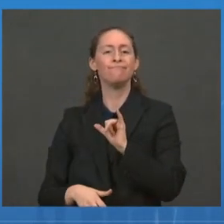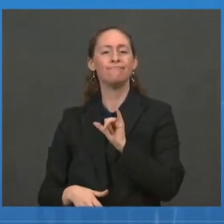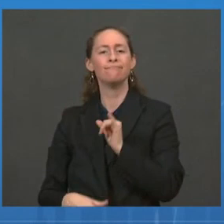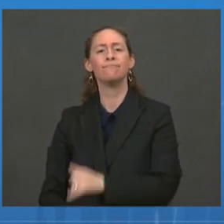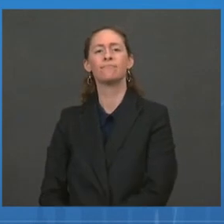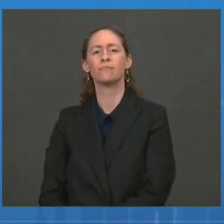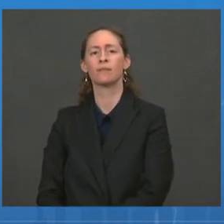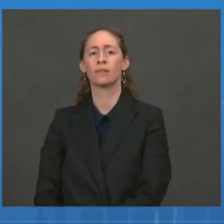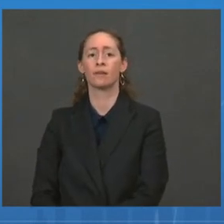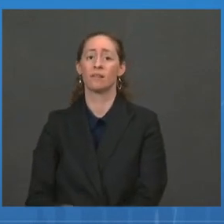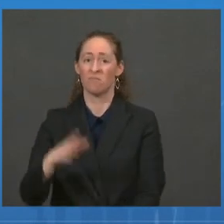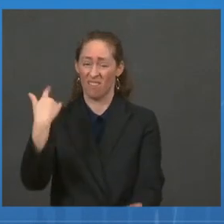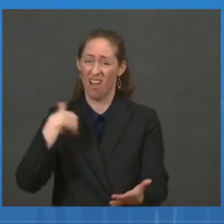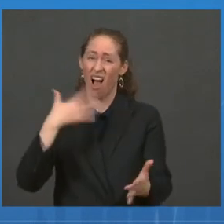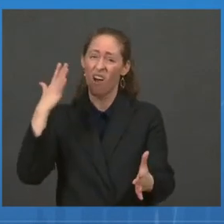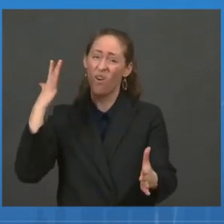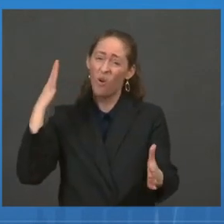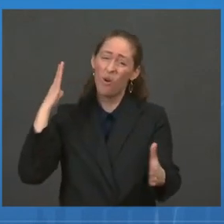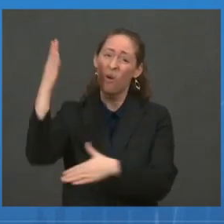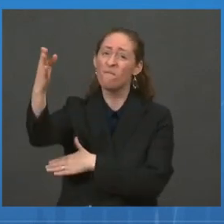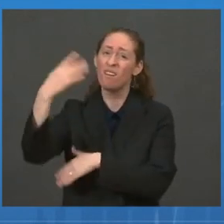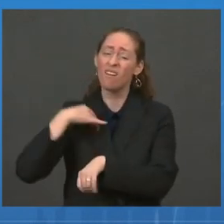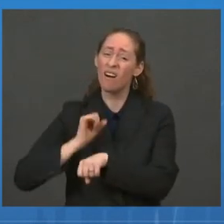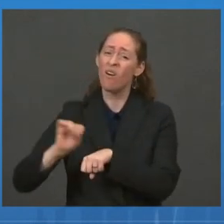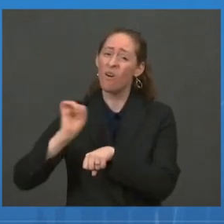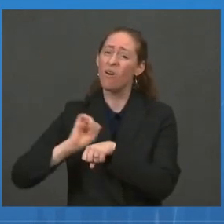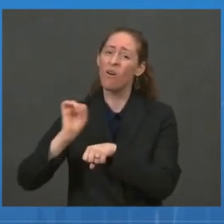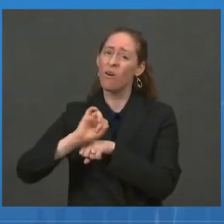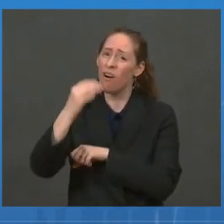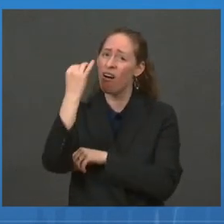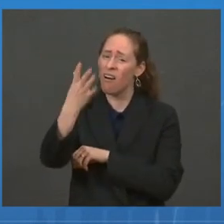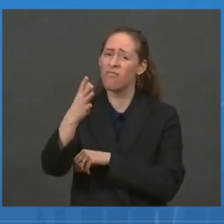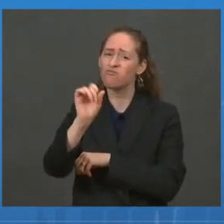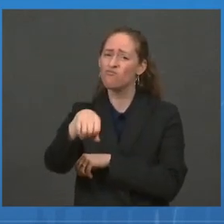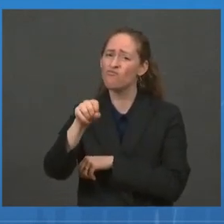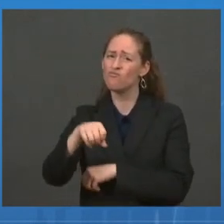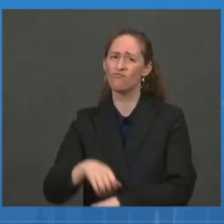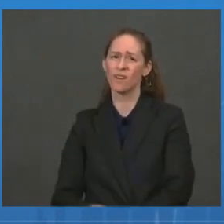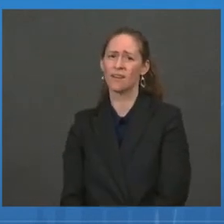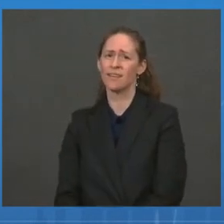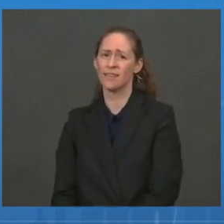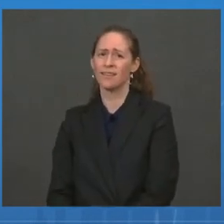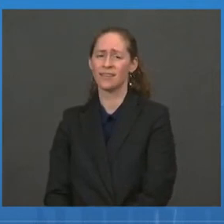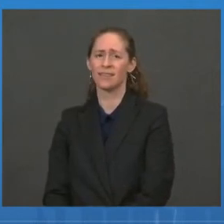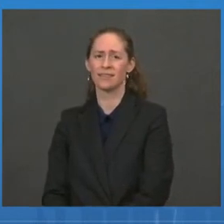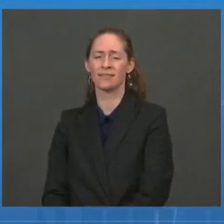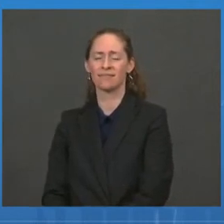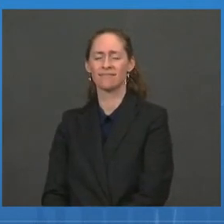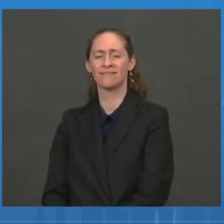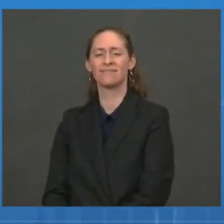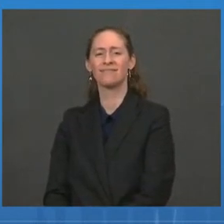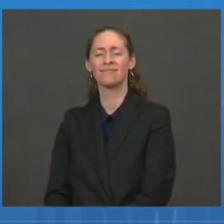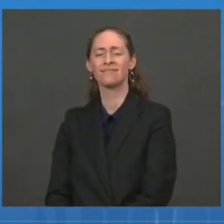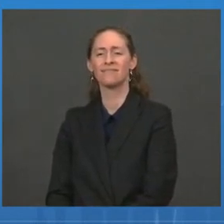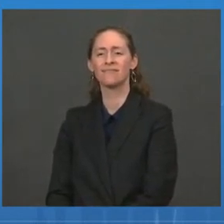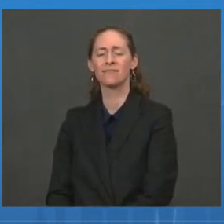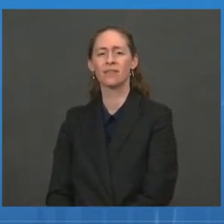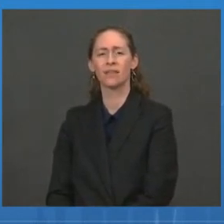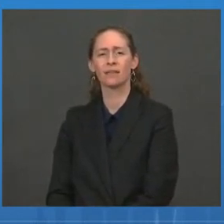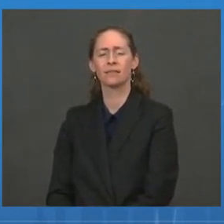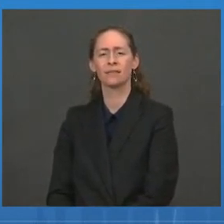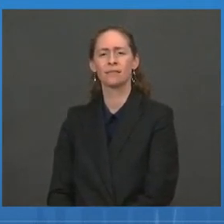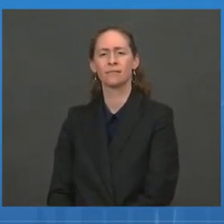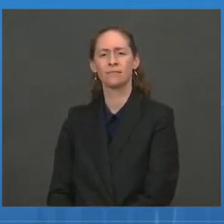yeah let me pick up there um we have sent uh the 275 million doses to the world and as dr fauci said that's more